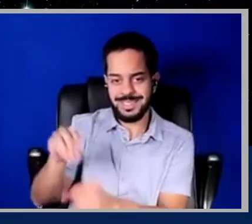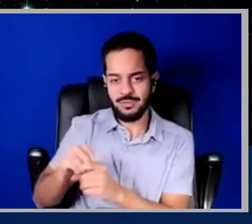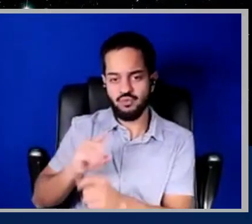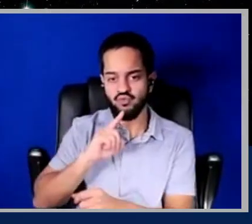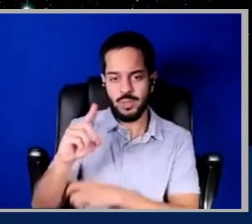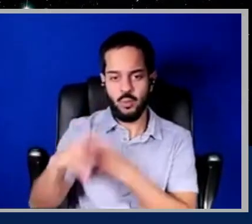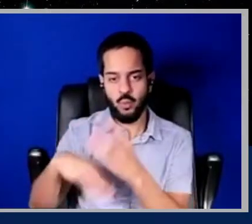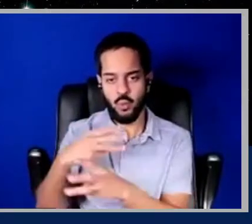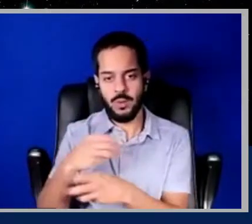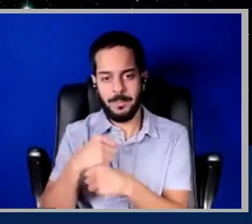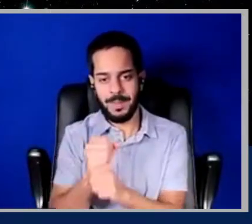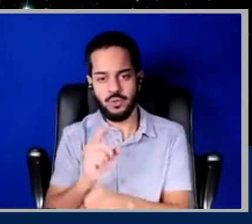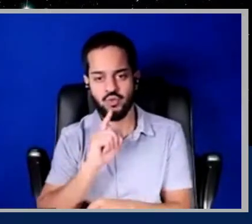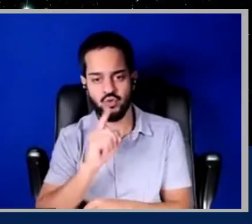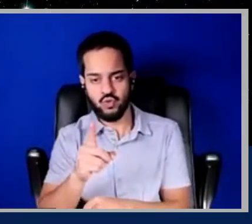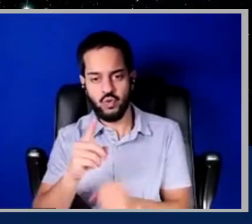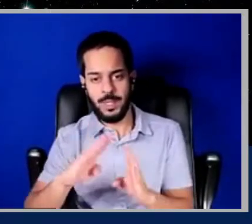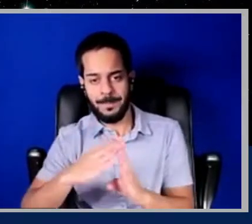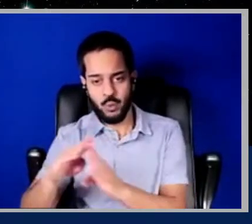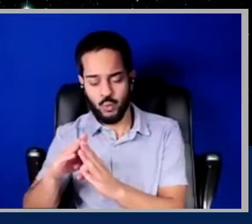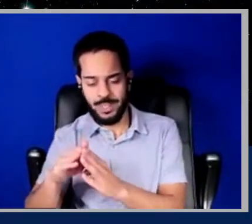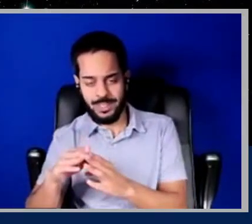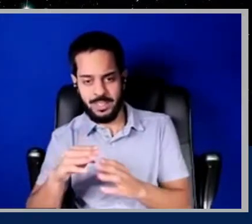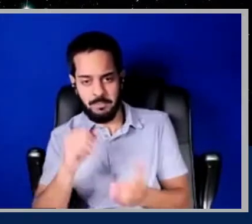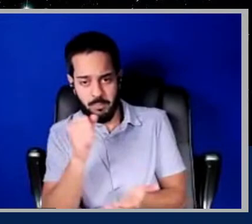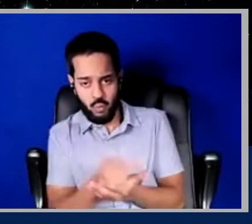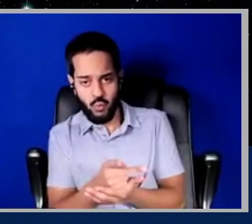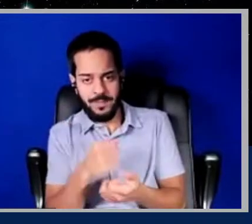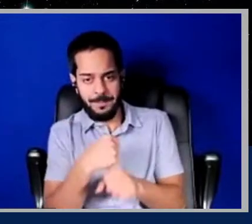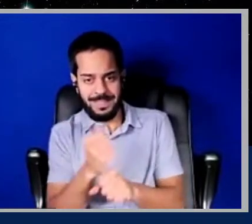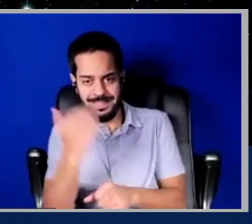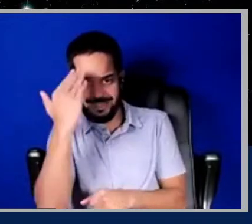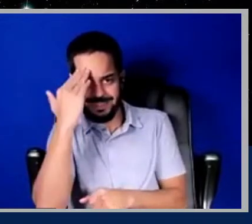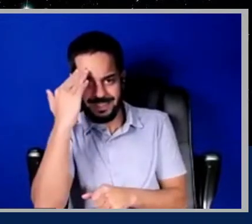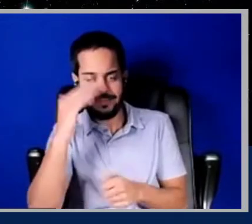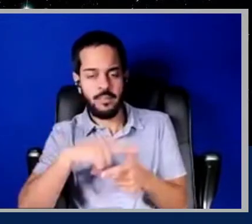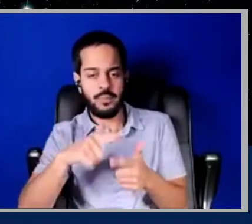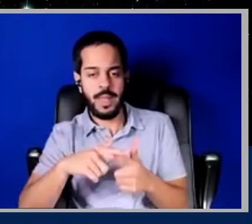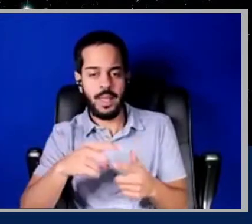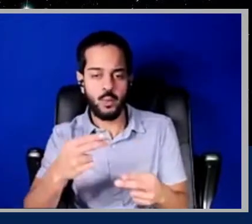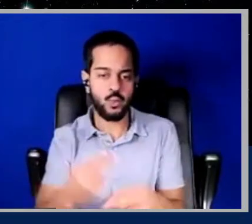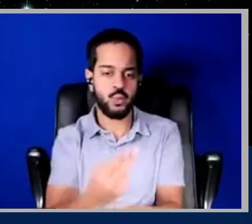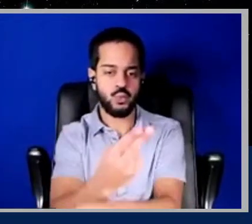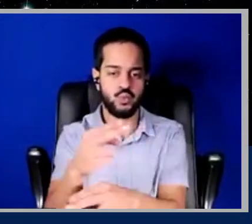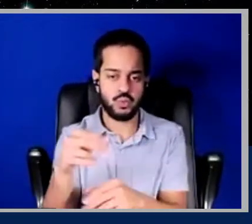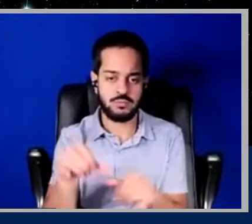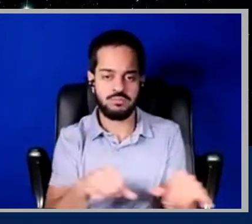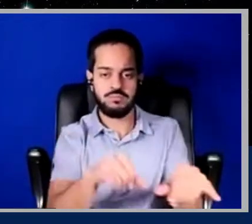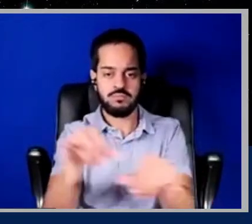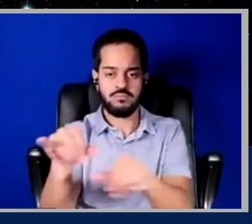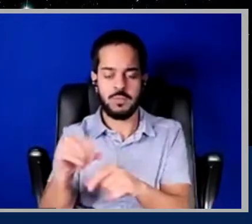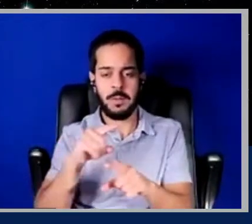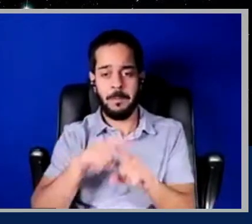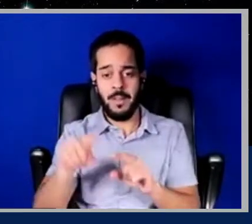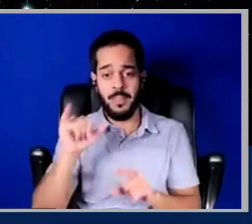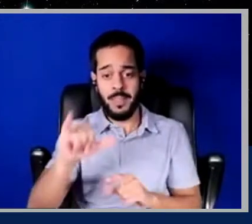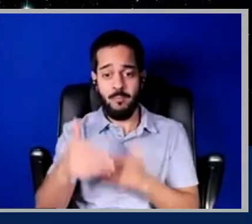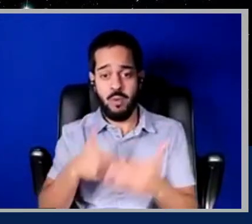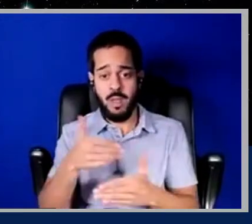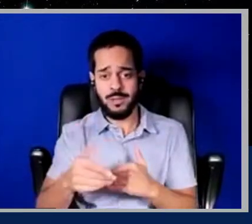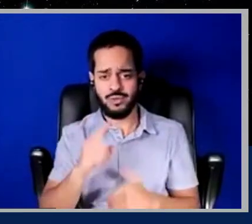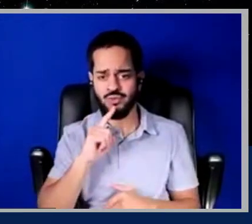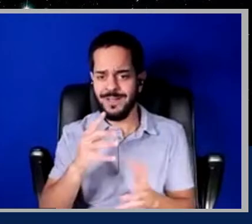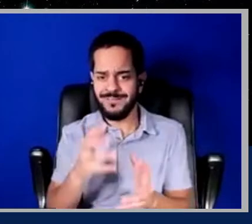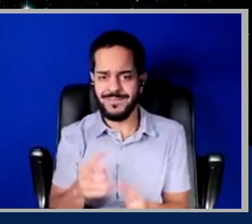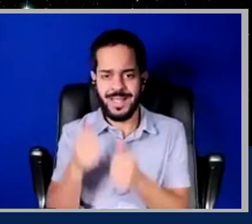that data output makes sense. But it gives us such a faster way to be able to create these 3D